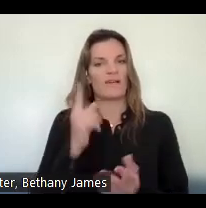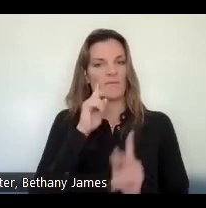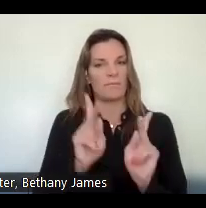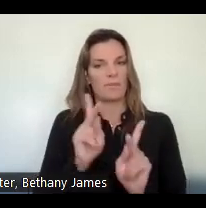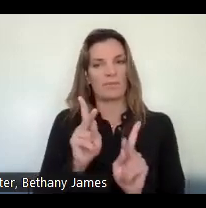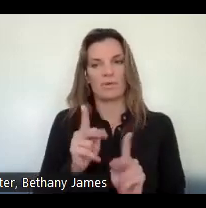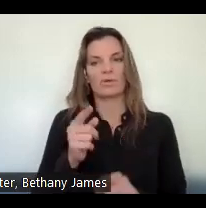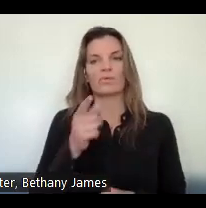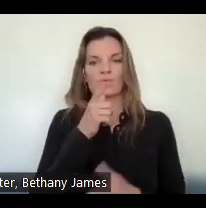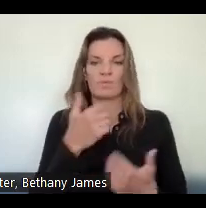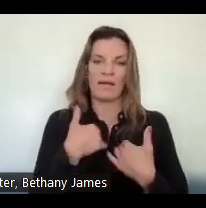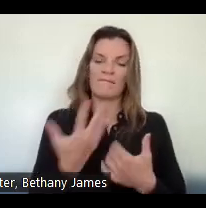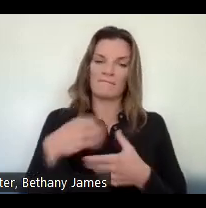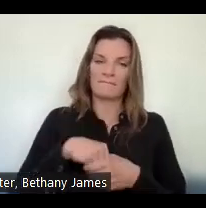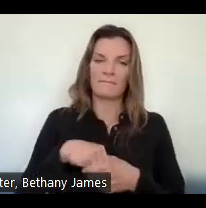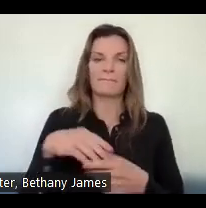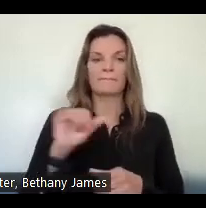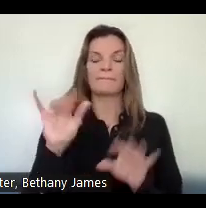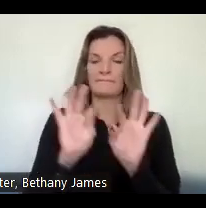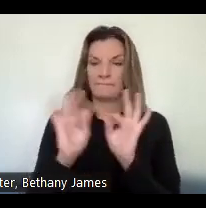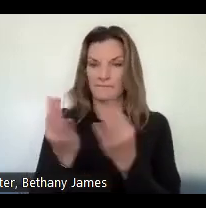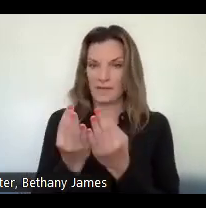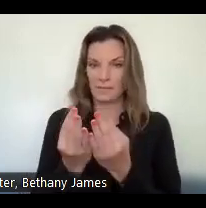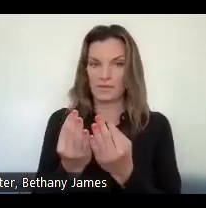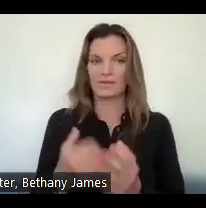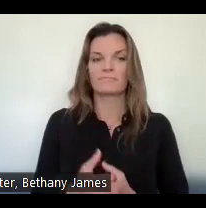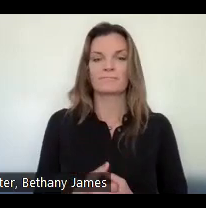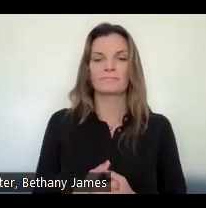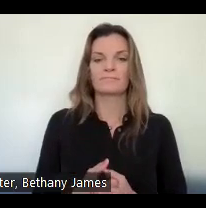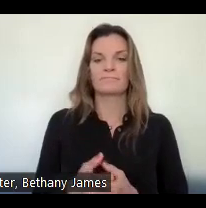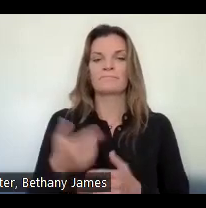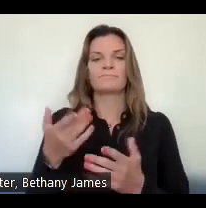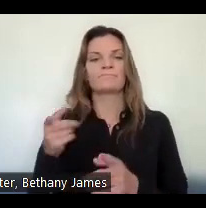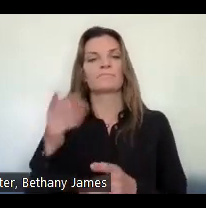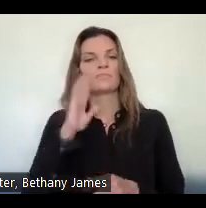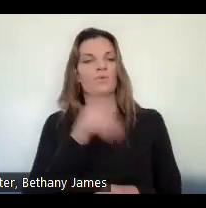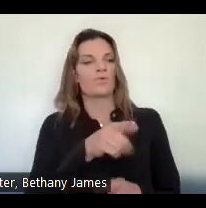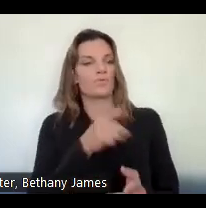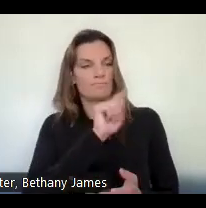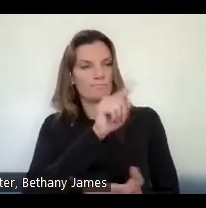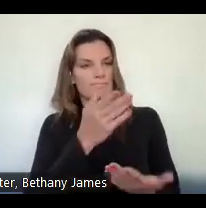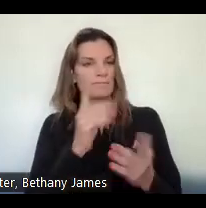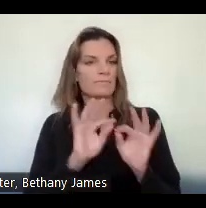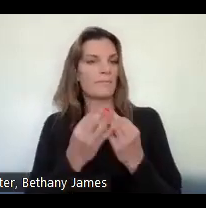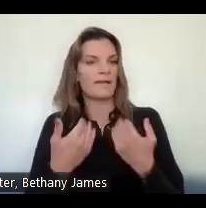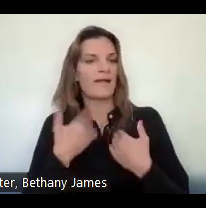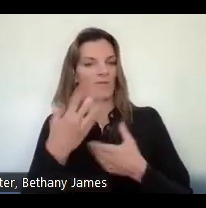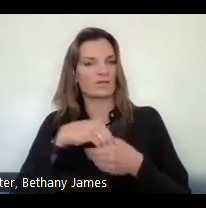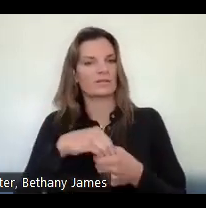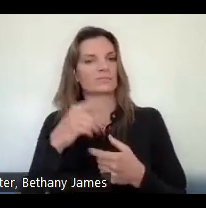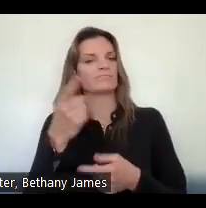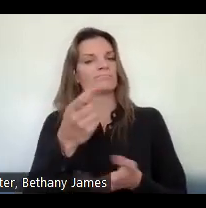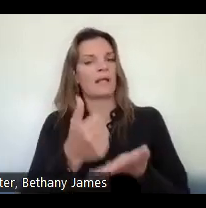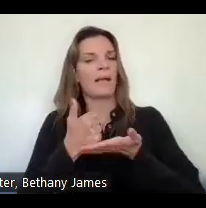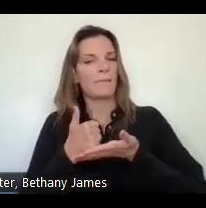by autism and also family members who have an individual touched by autism in their family. So basically, anybody